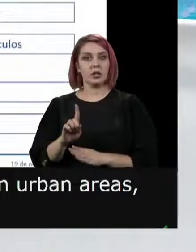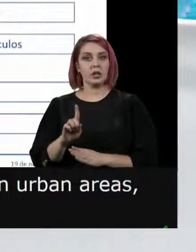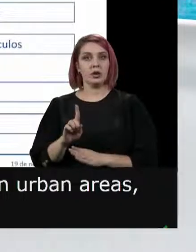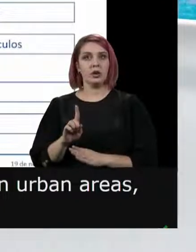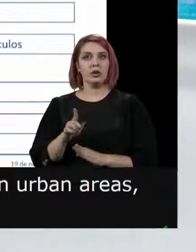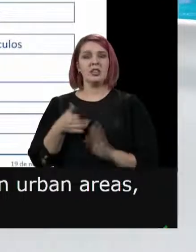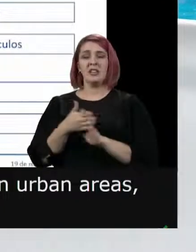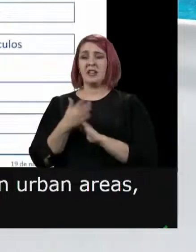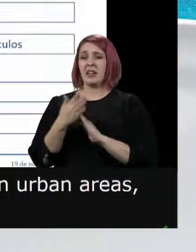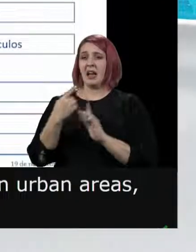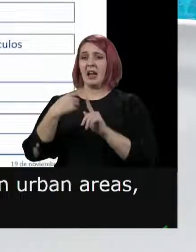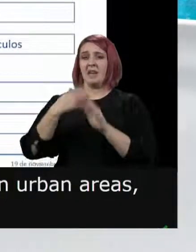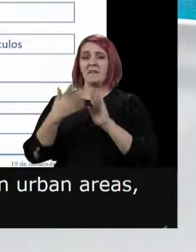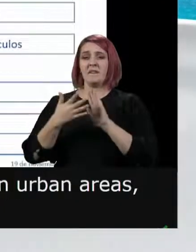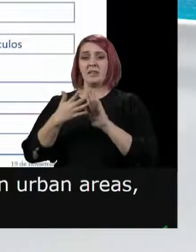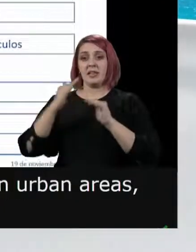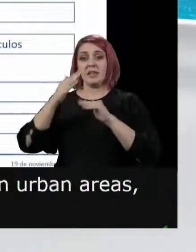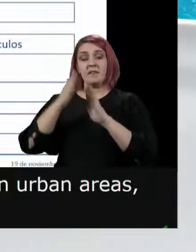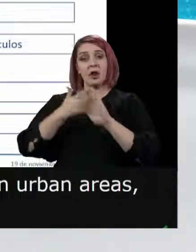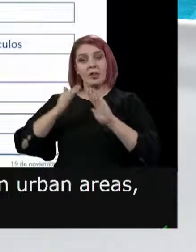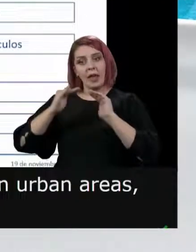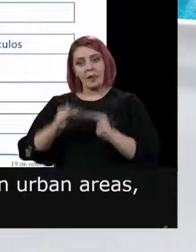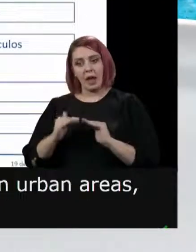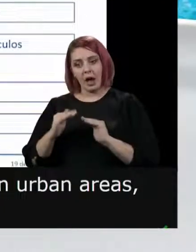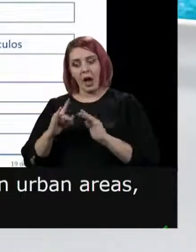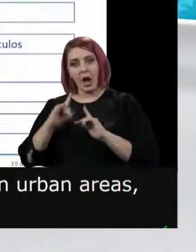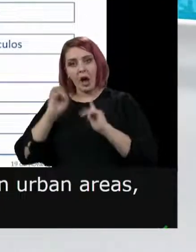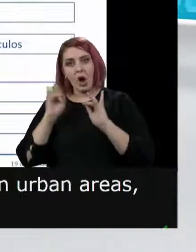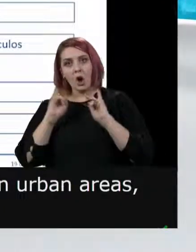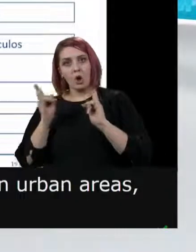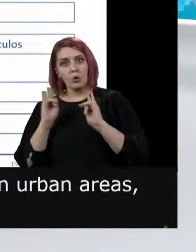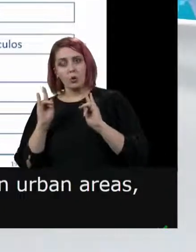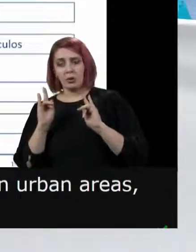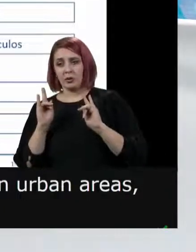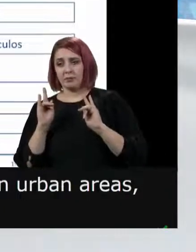and the noise that the car makes is too low.